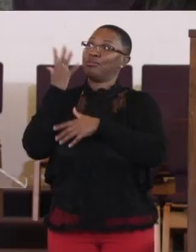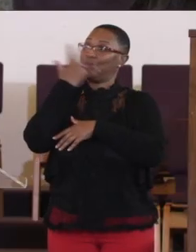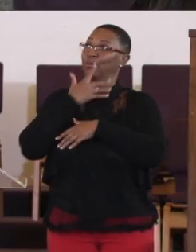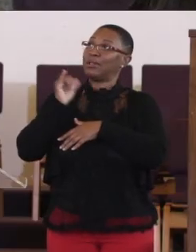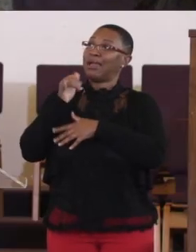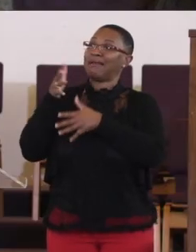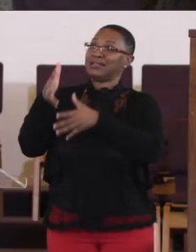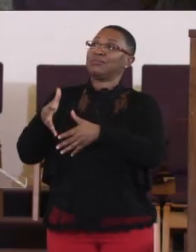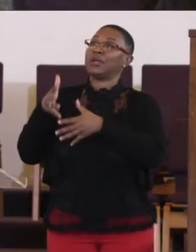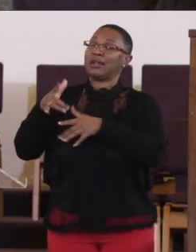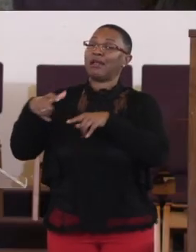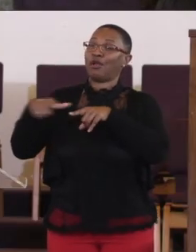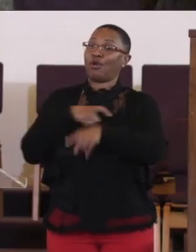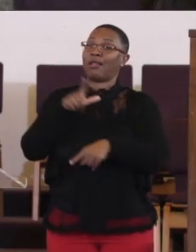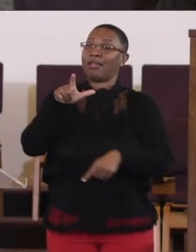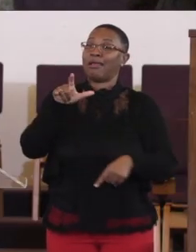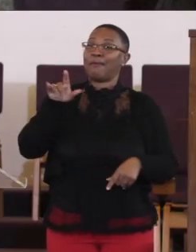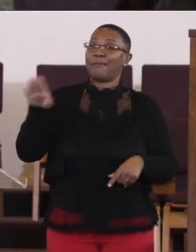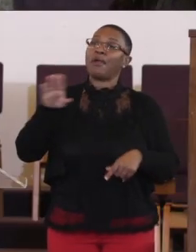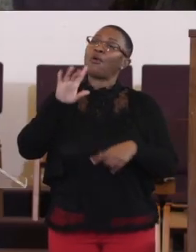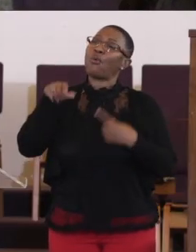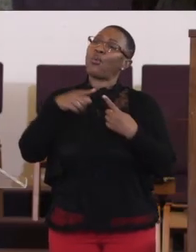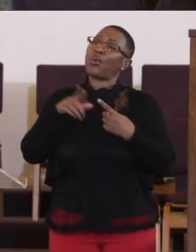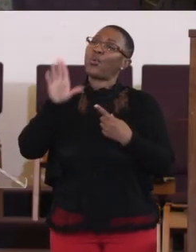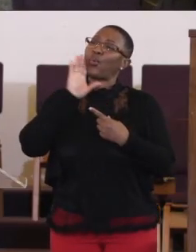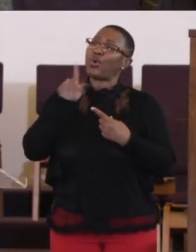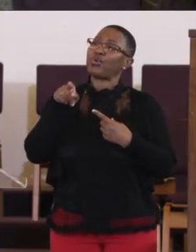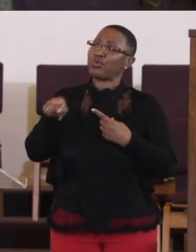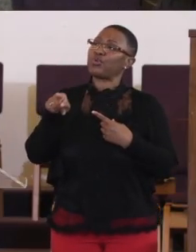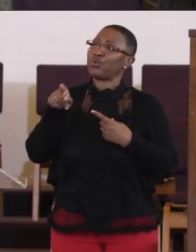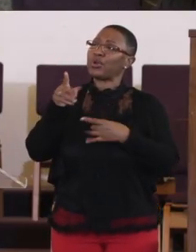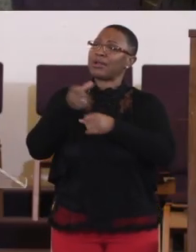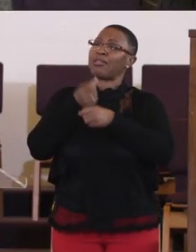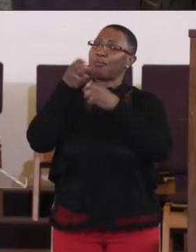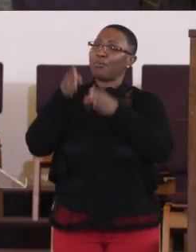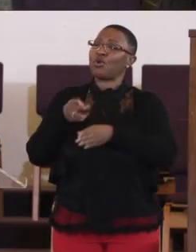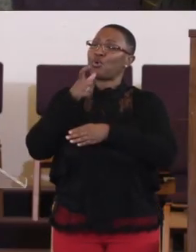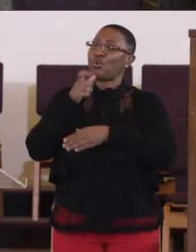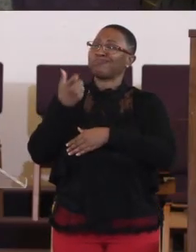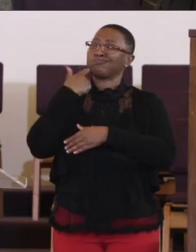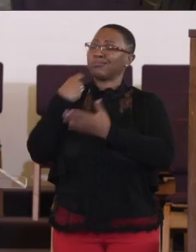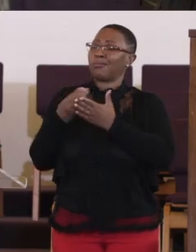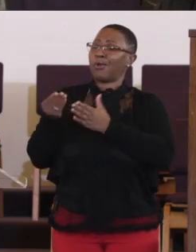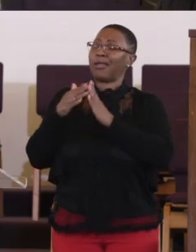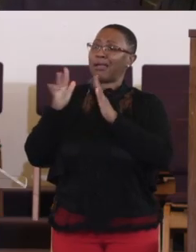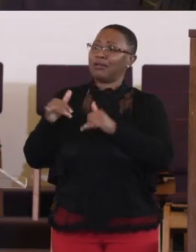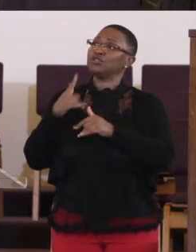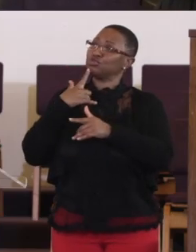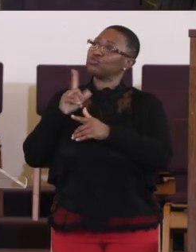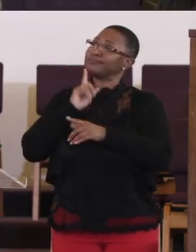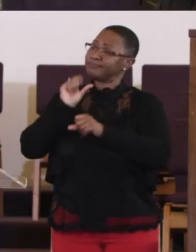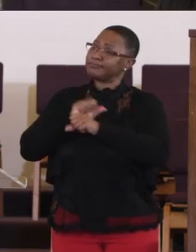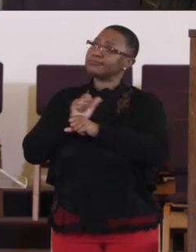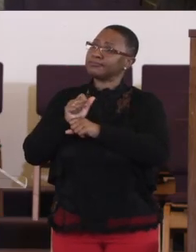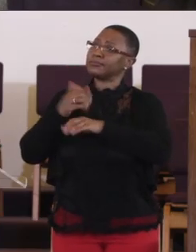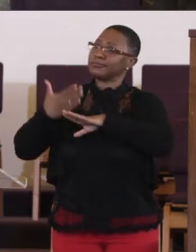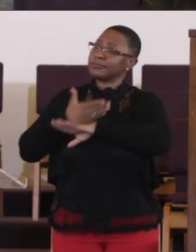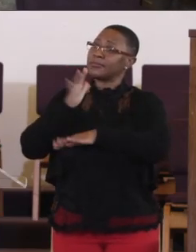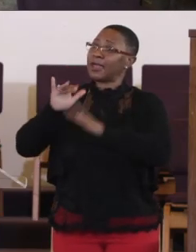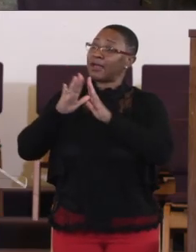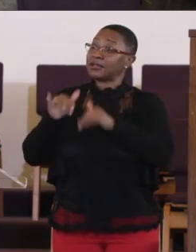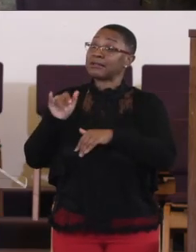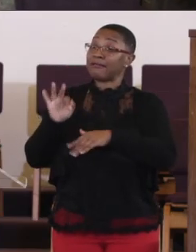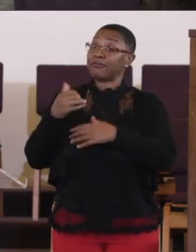calling the land bank saying, when are you going to get the person who bought the house to live up to their obligation? So as long as you're